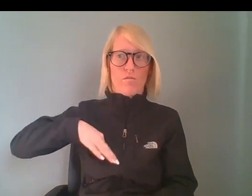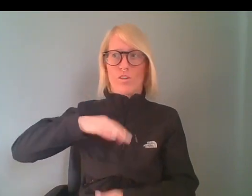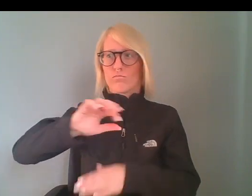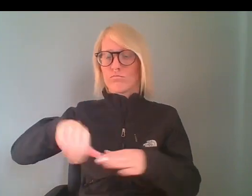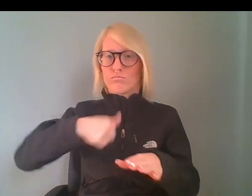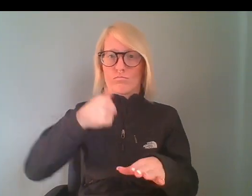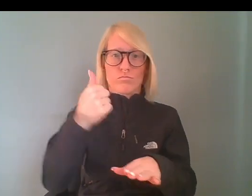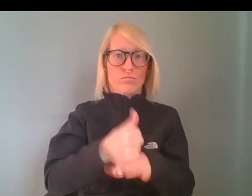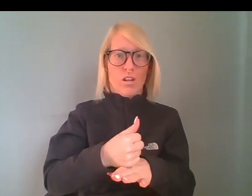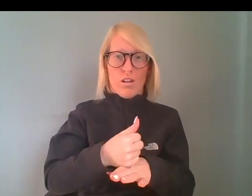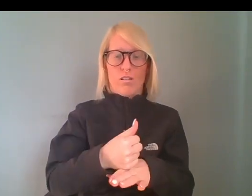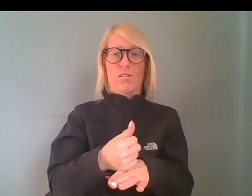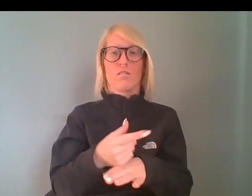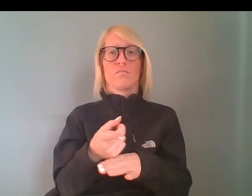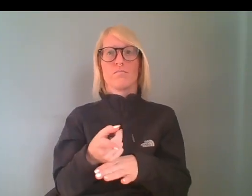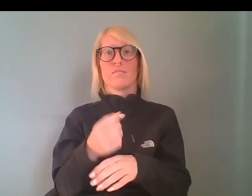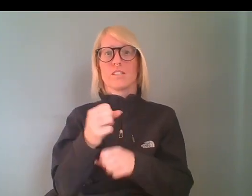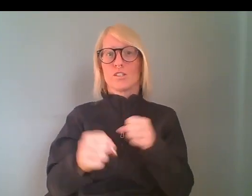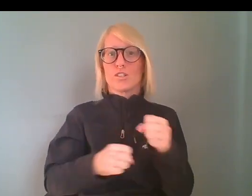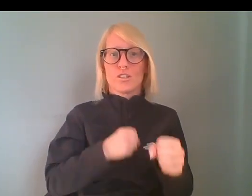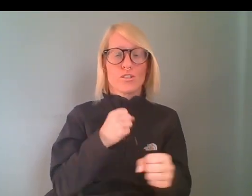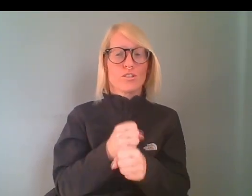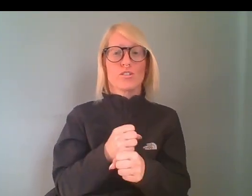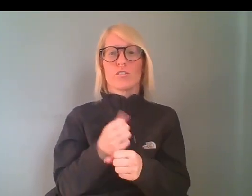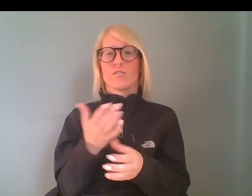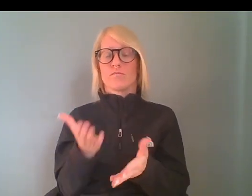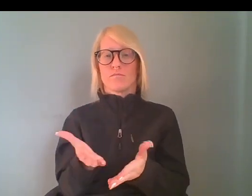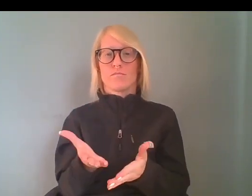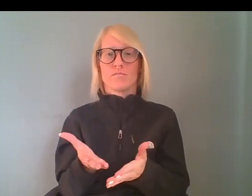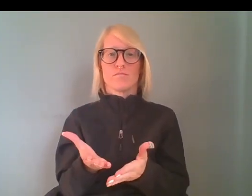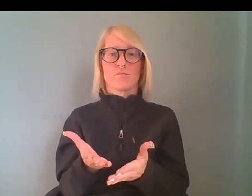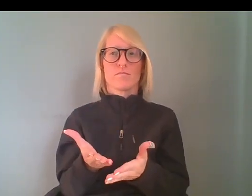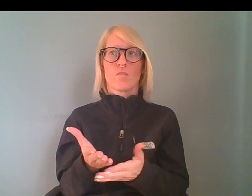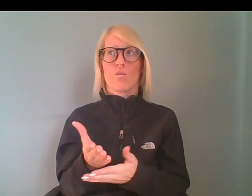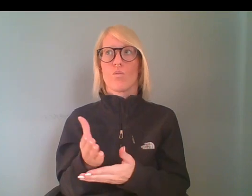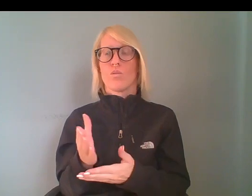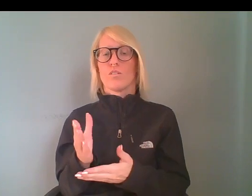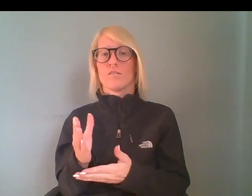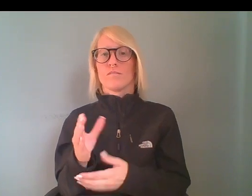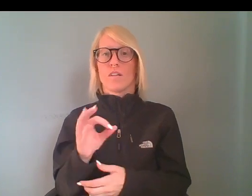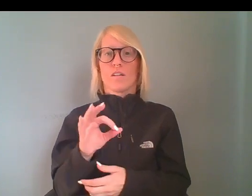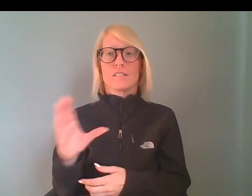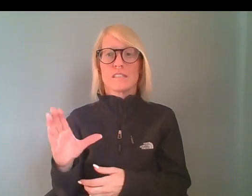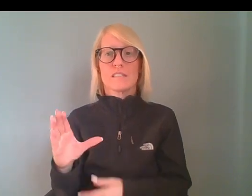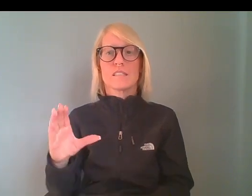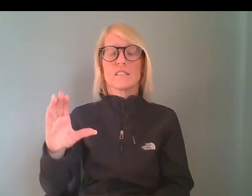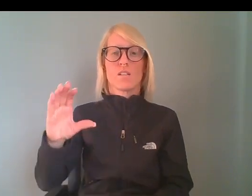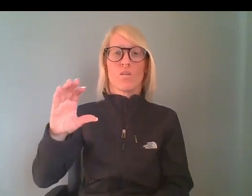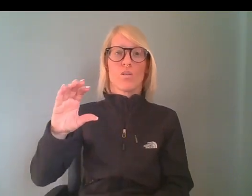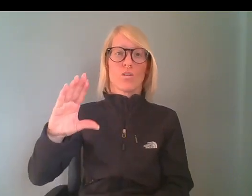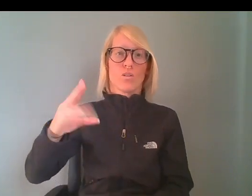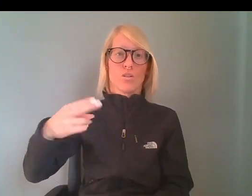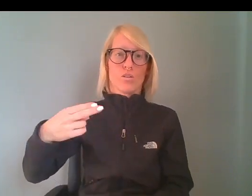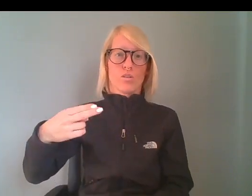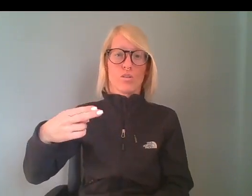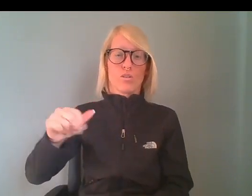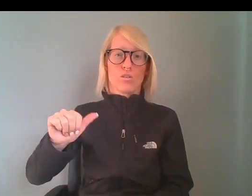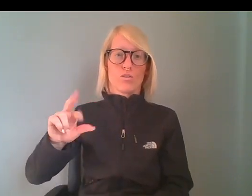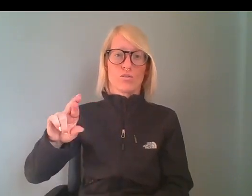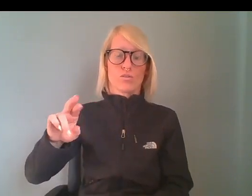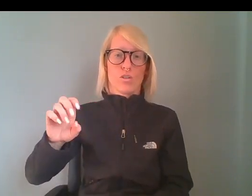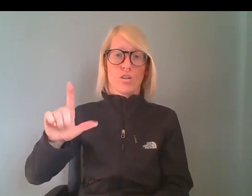your location, if you have SC or Charleston. And then again, I personally like using the first and last name